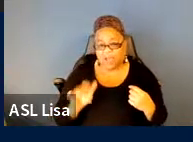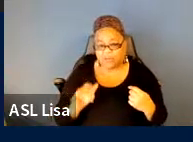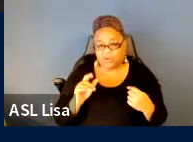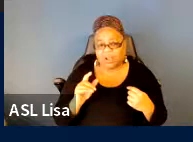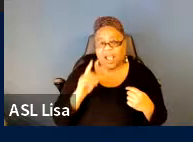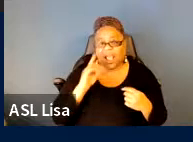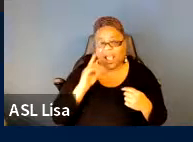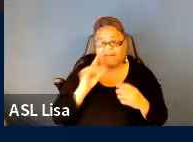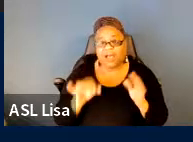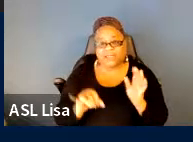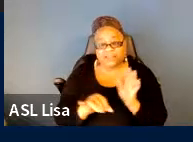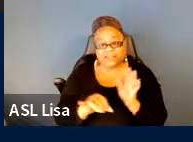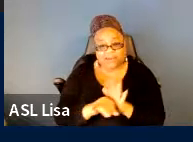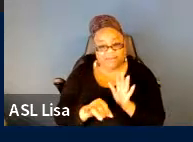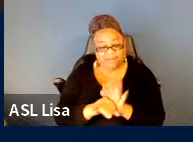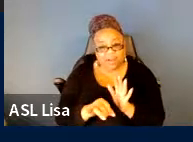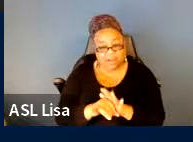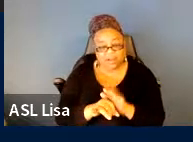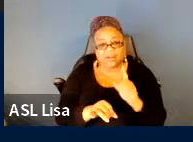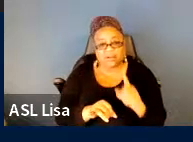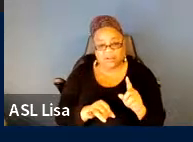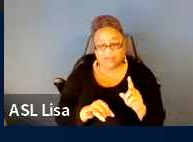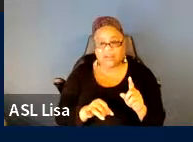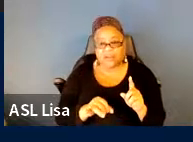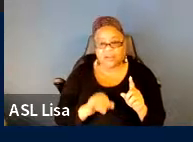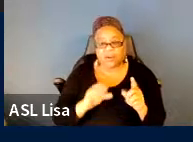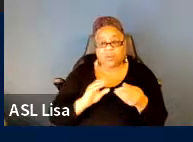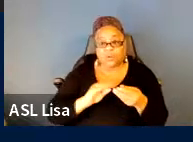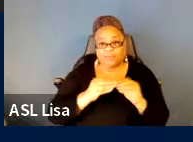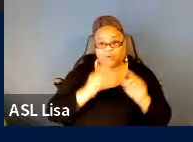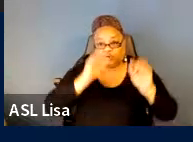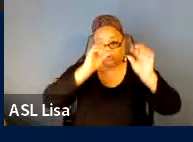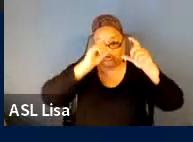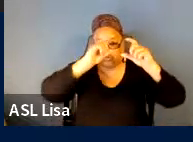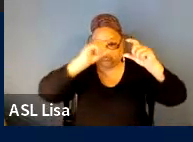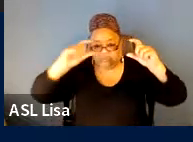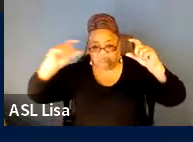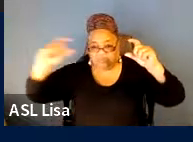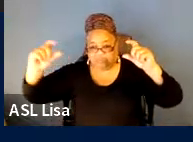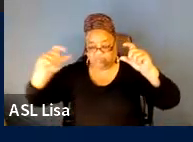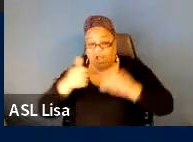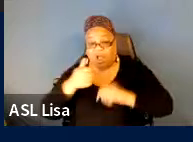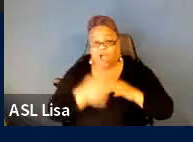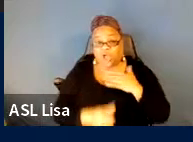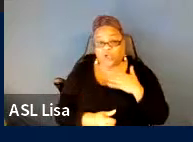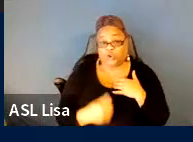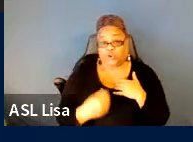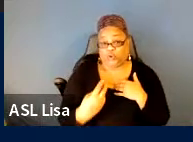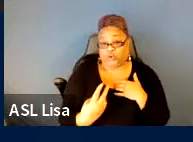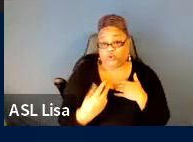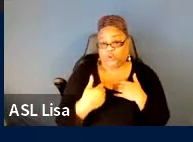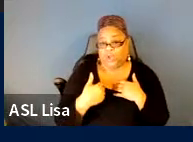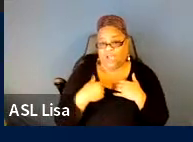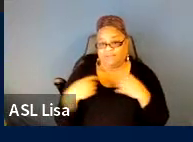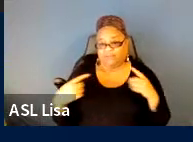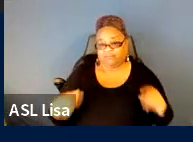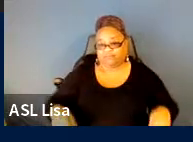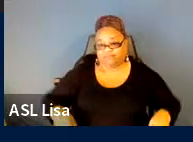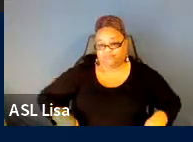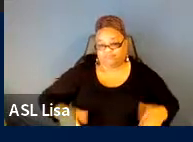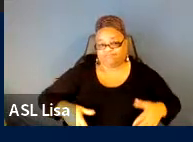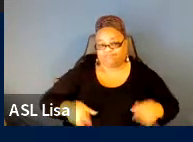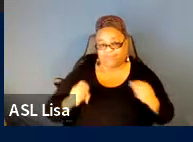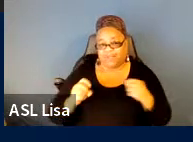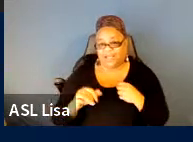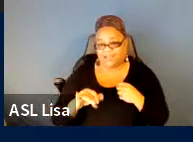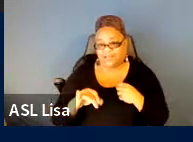in total, I believe, 6 checkout aisles. 2 of them have the ISA. Compliant checkout aisles must be labeled